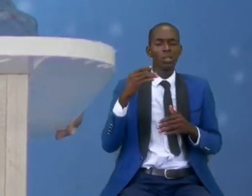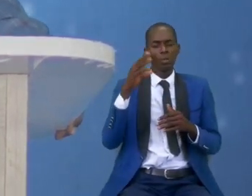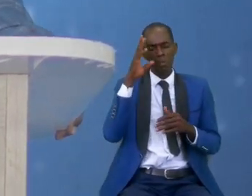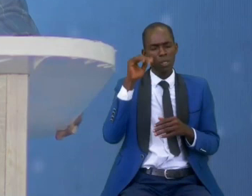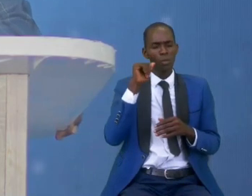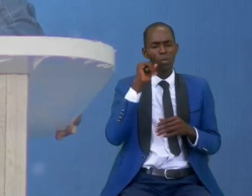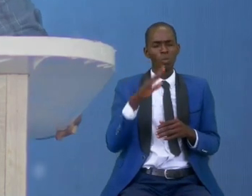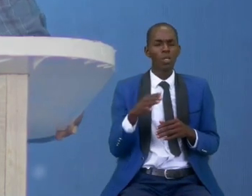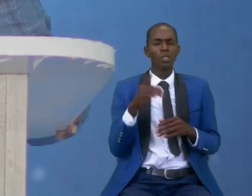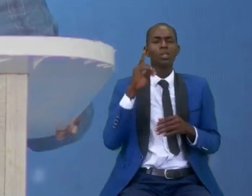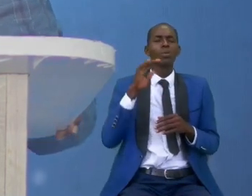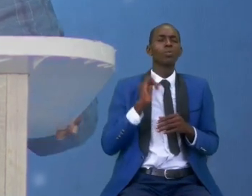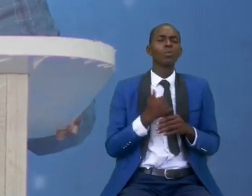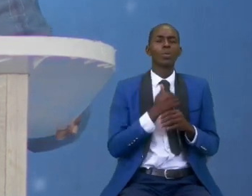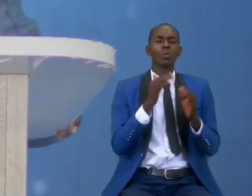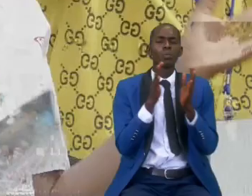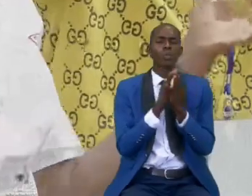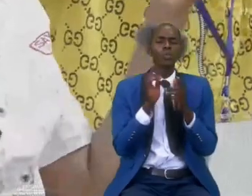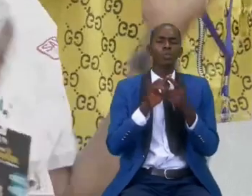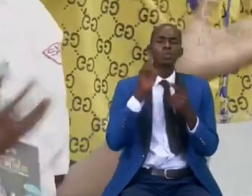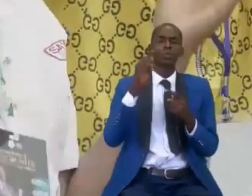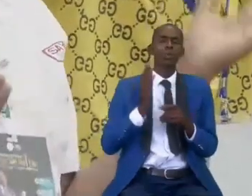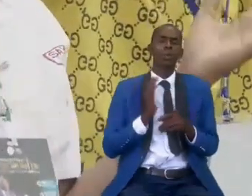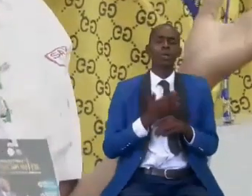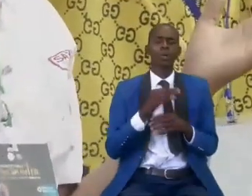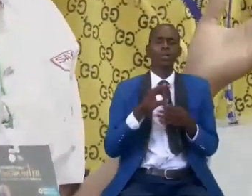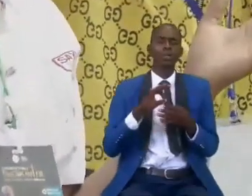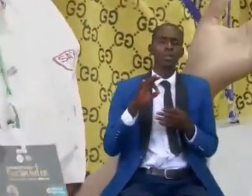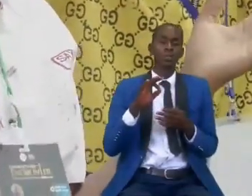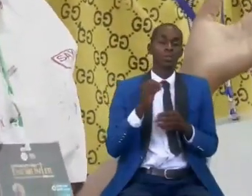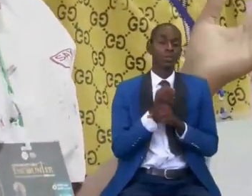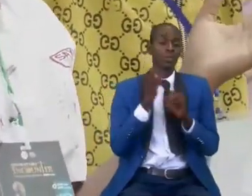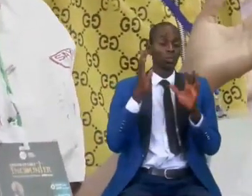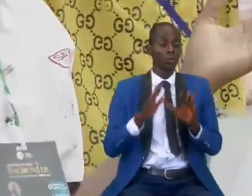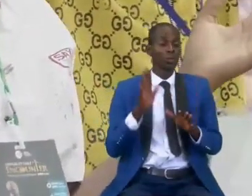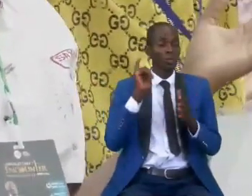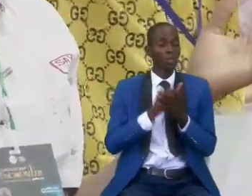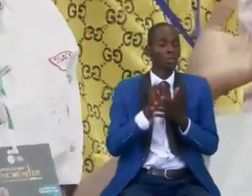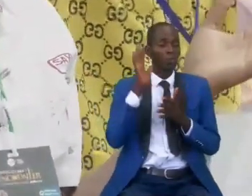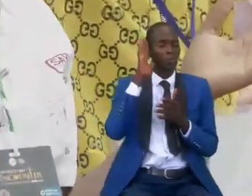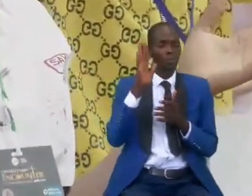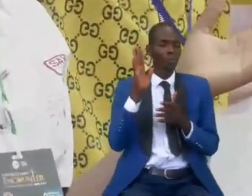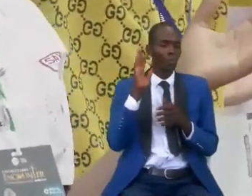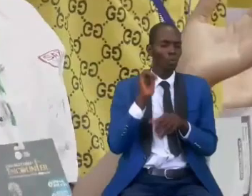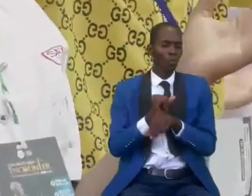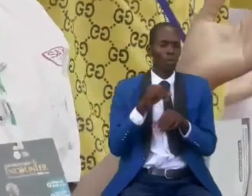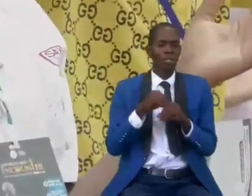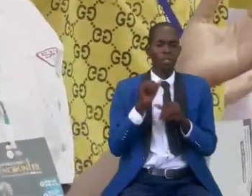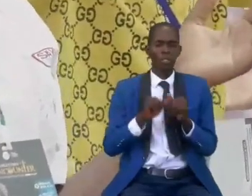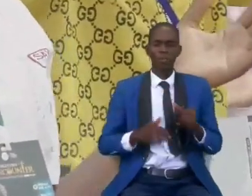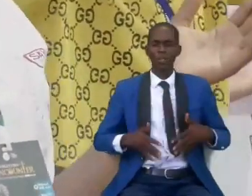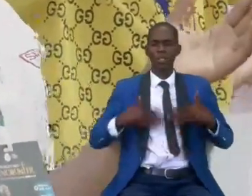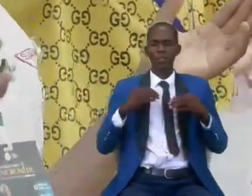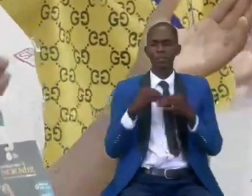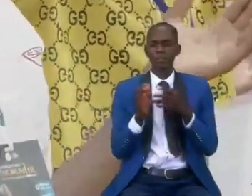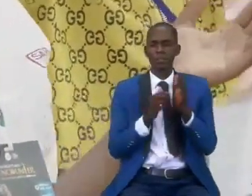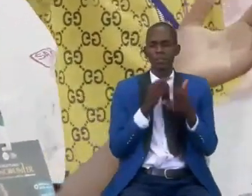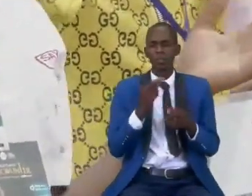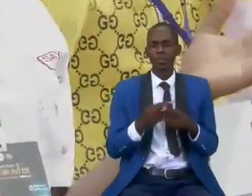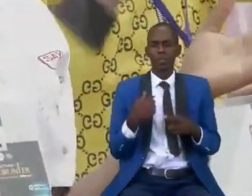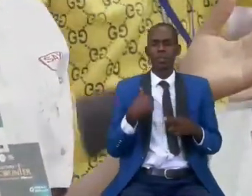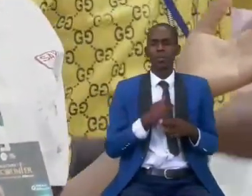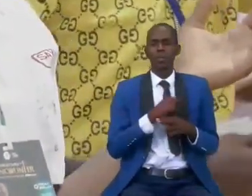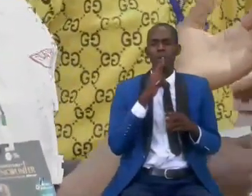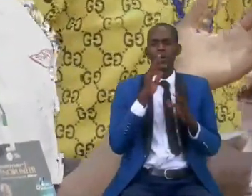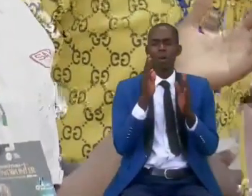every life in Jesus' name. And we're praying, oh Lord, all those dark things of the past, all